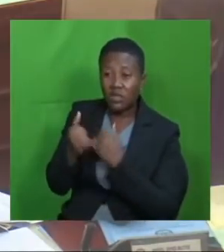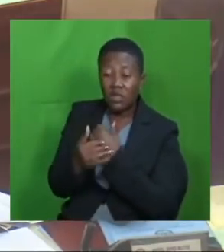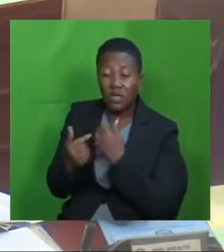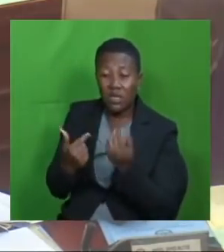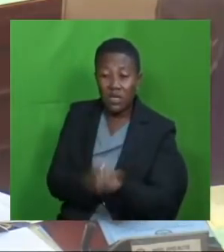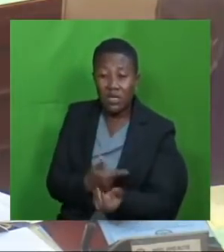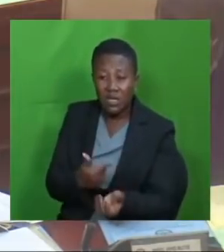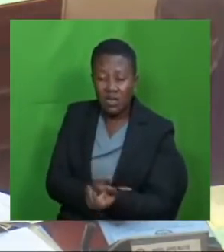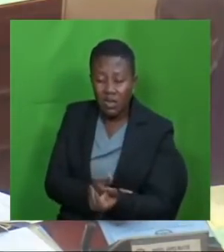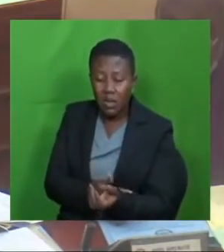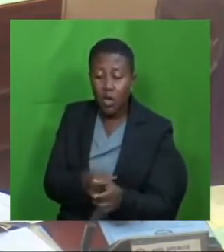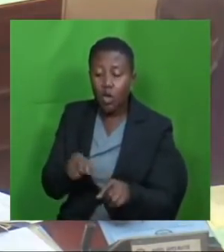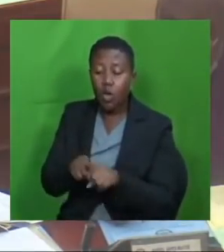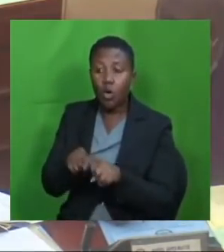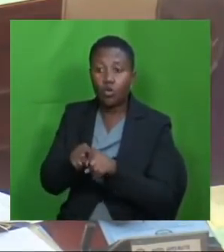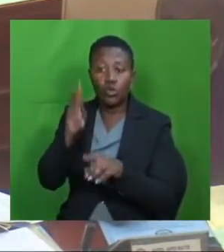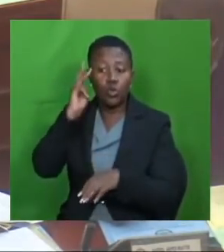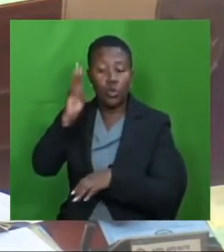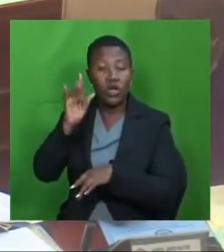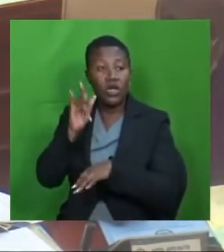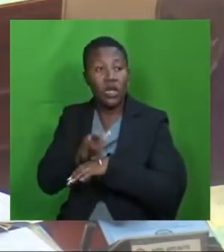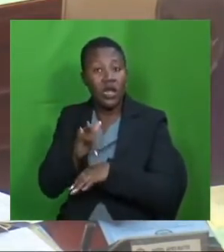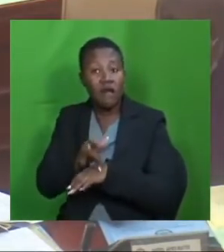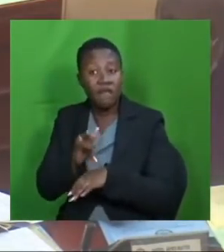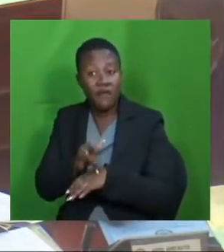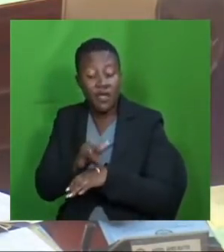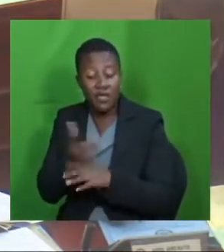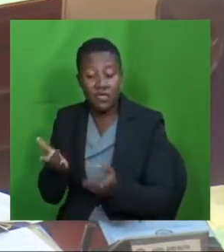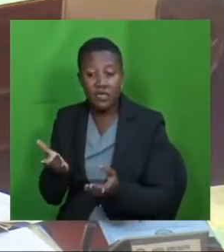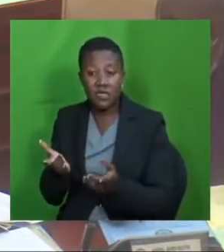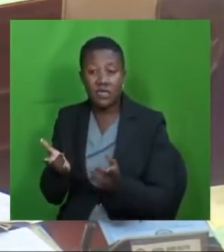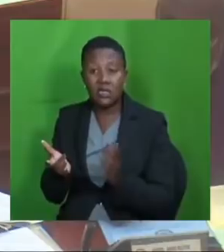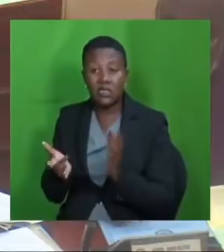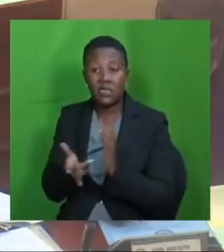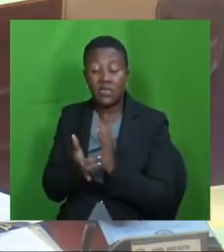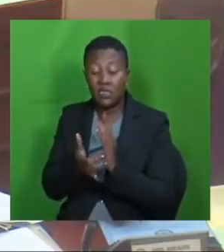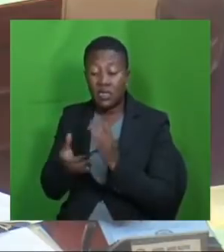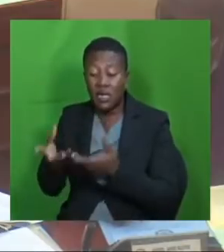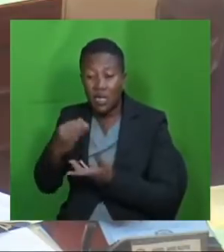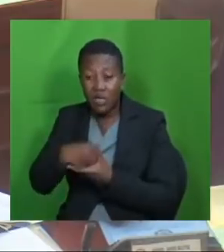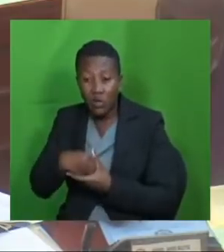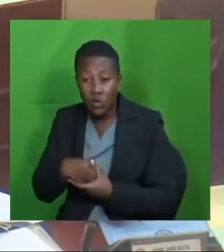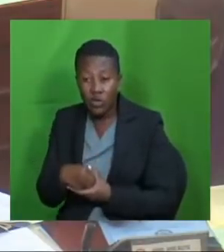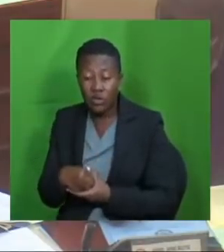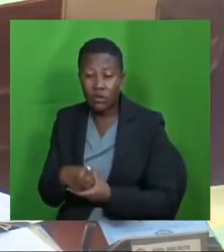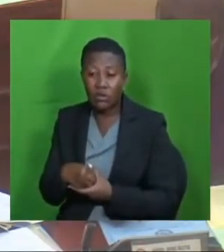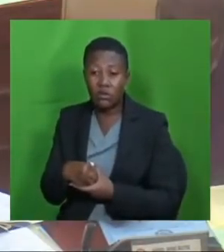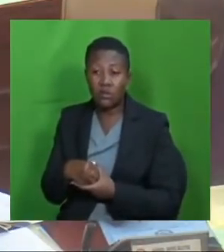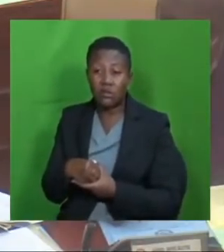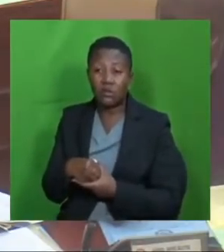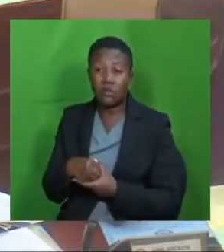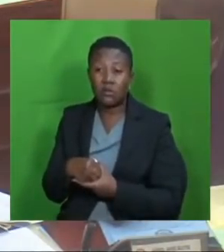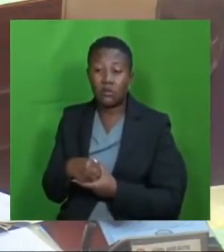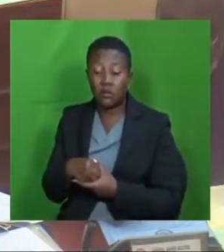affect our effort at digital inclusion. Mr. Speaker, therefore,